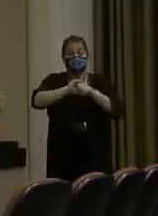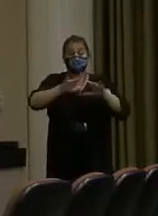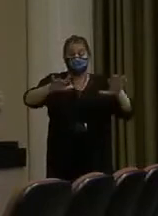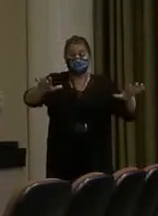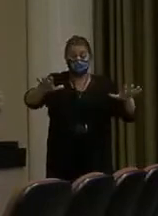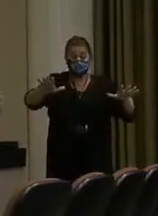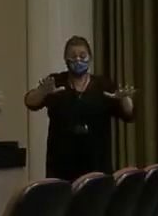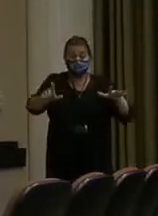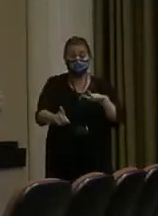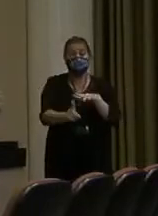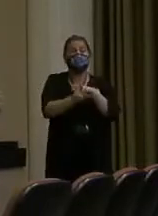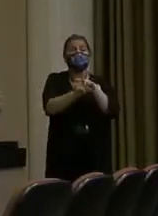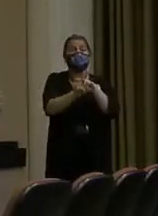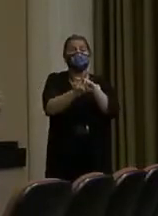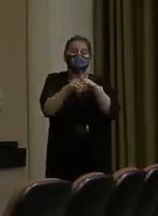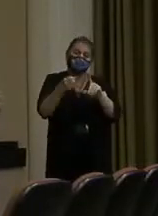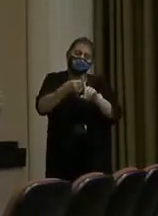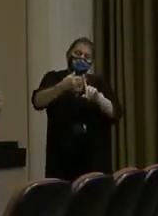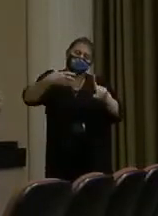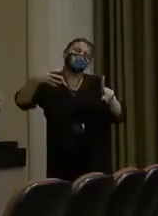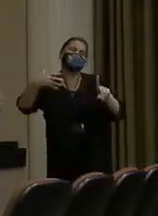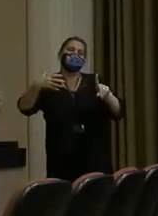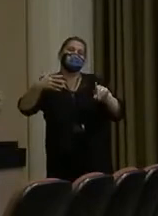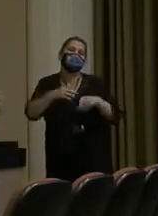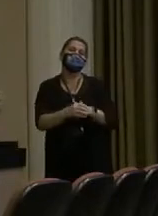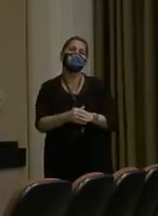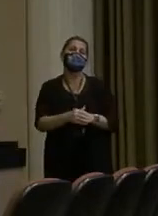but continued and amplified.